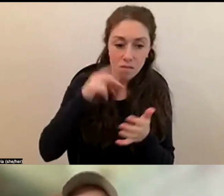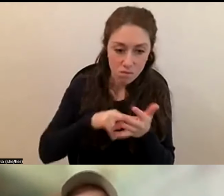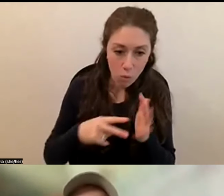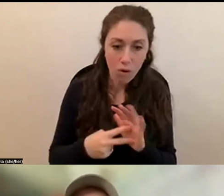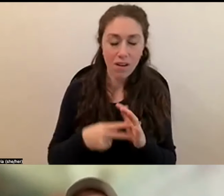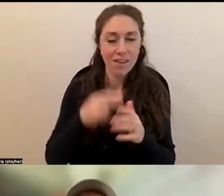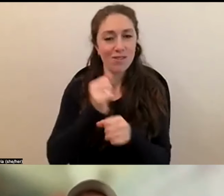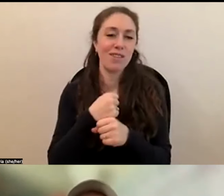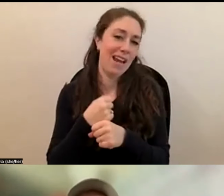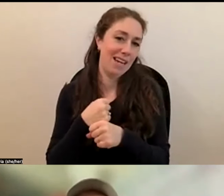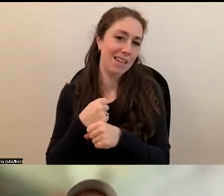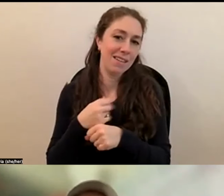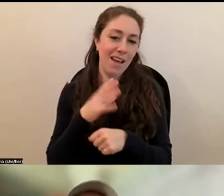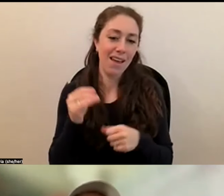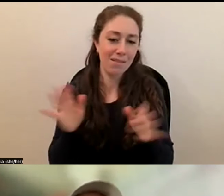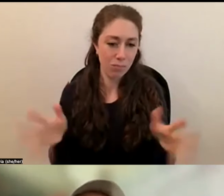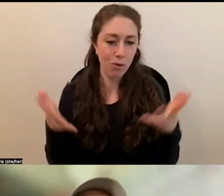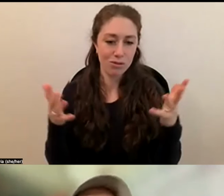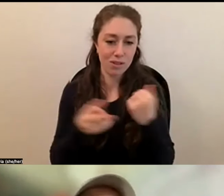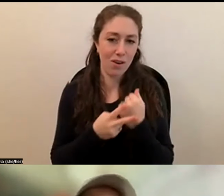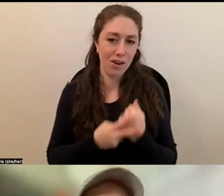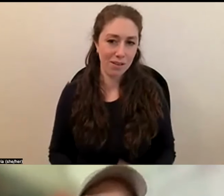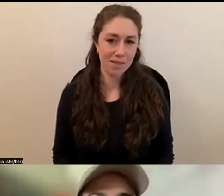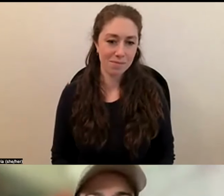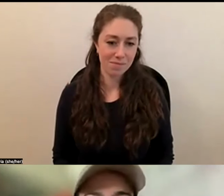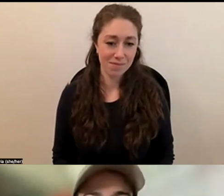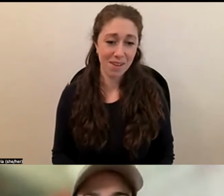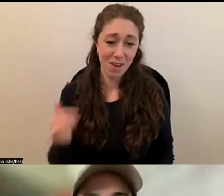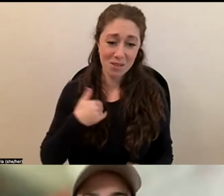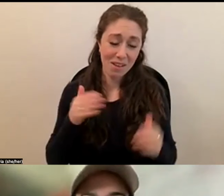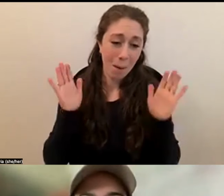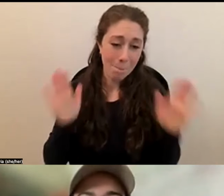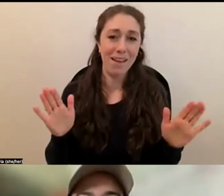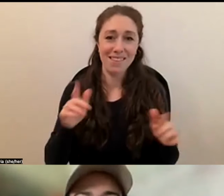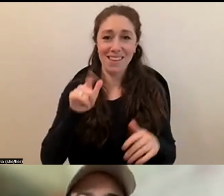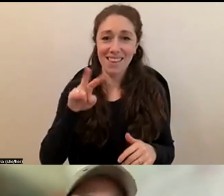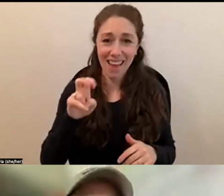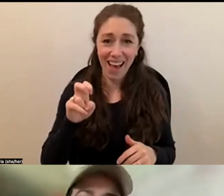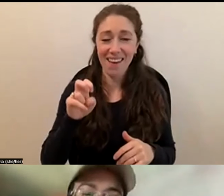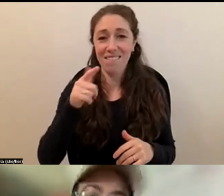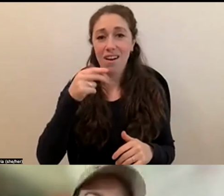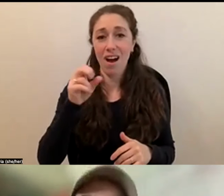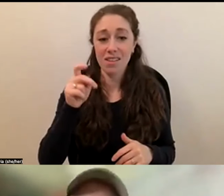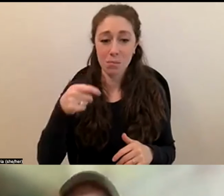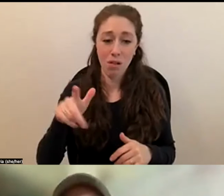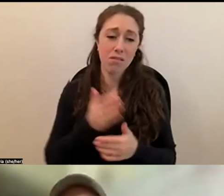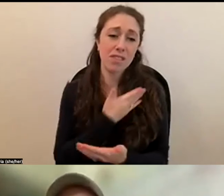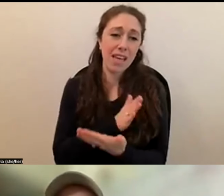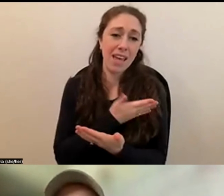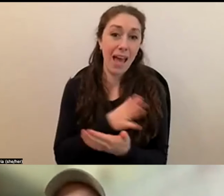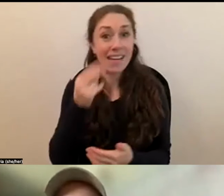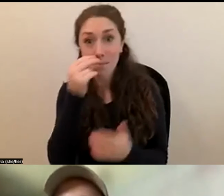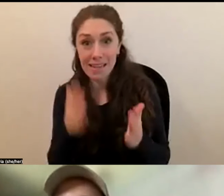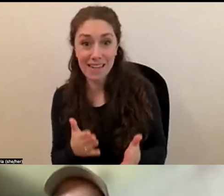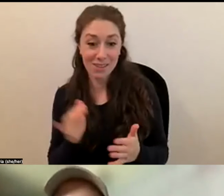and bolstering the archive. We also had amazing live gospel performances that night and a comedian.